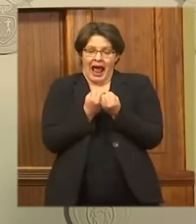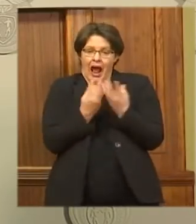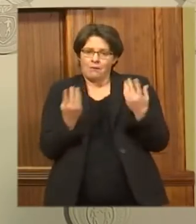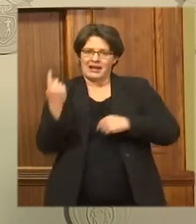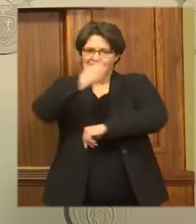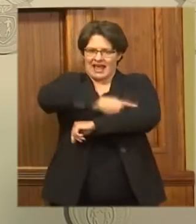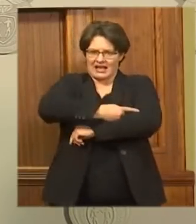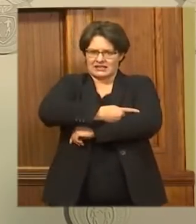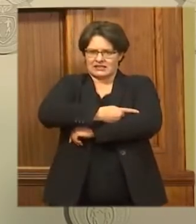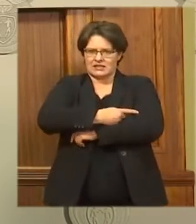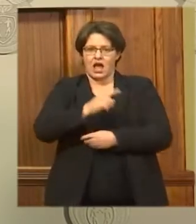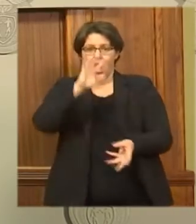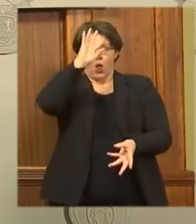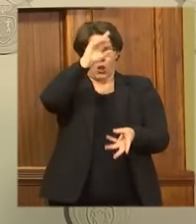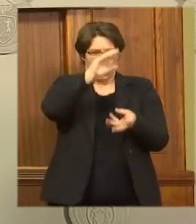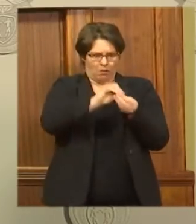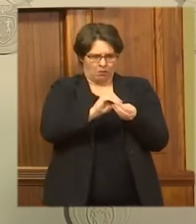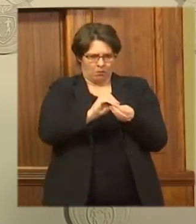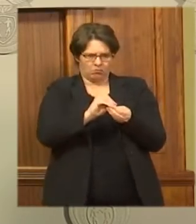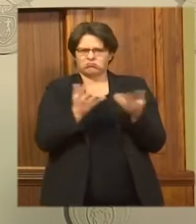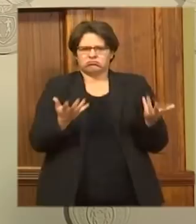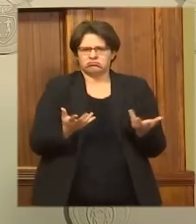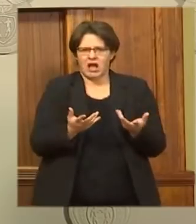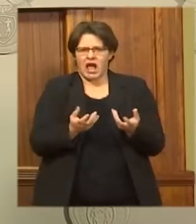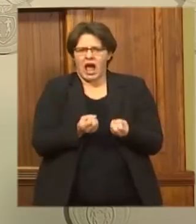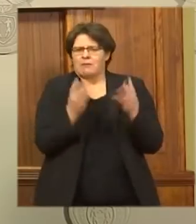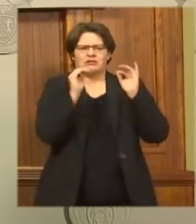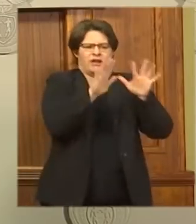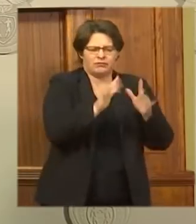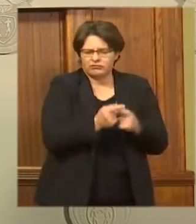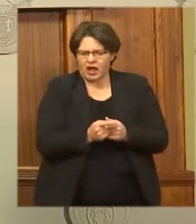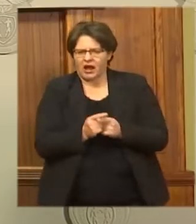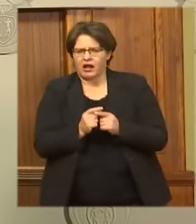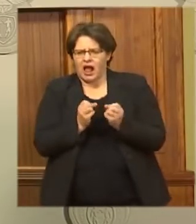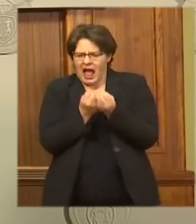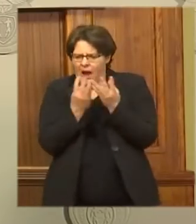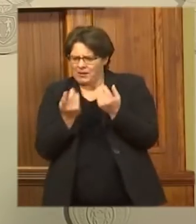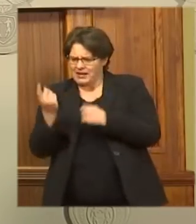it takes for the total number of cases to double in number.